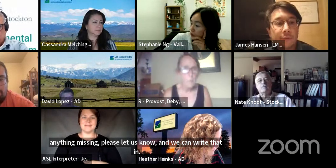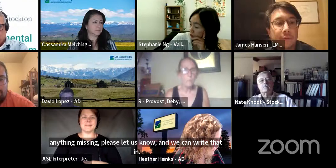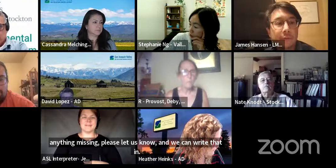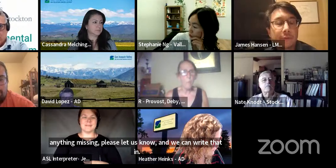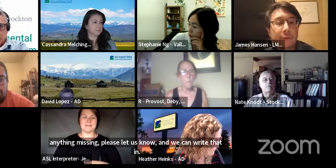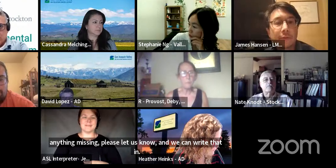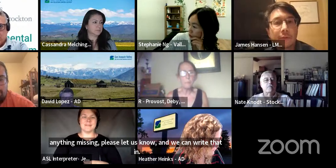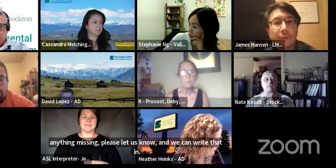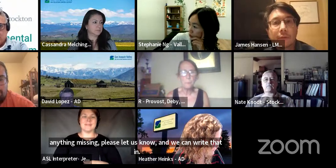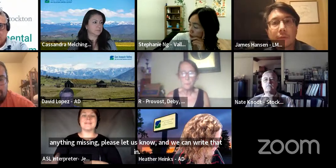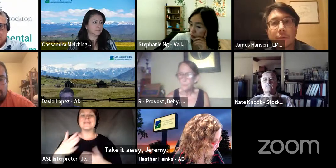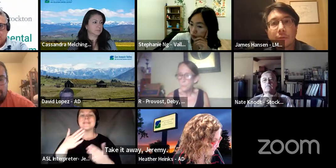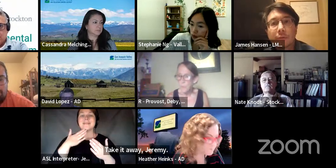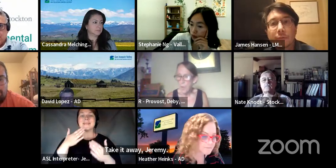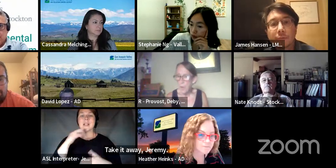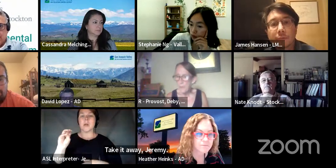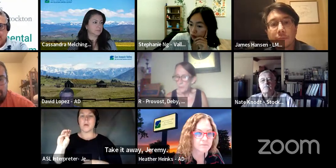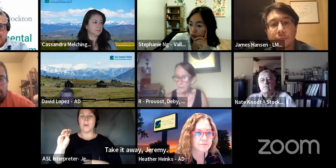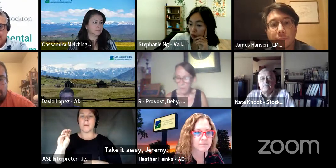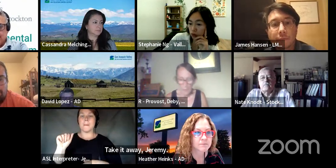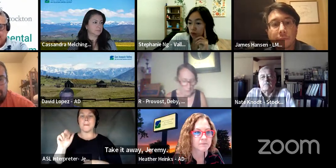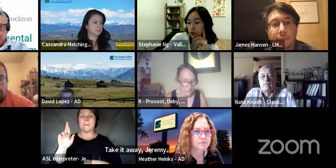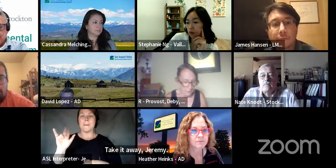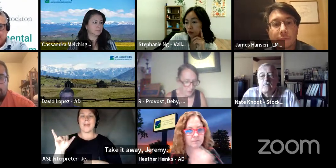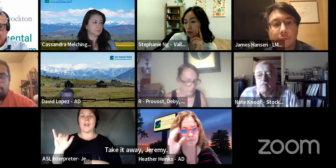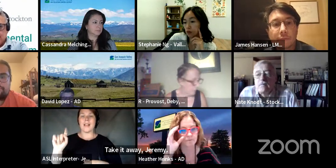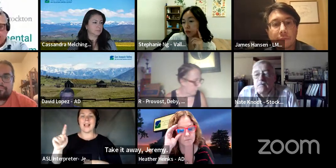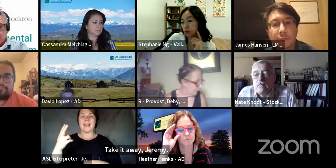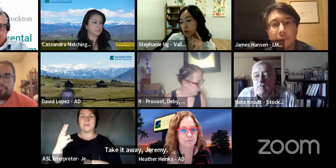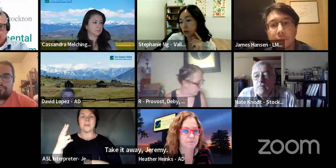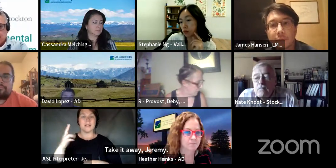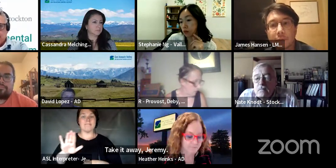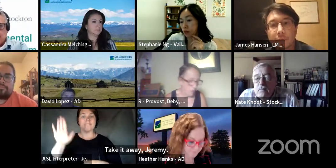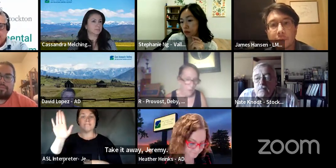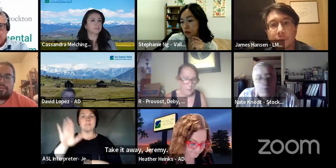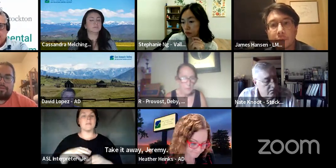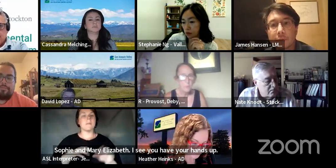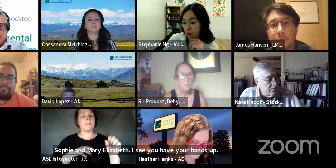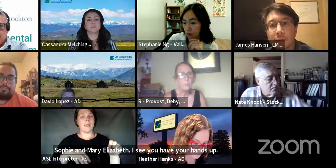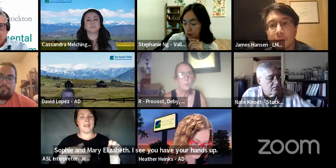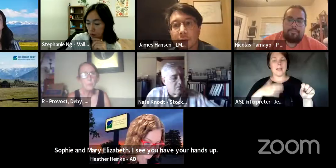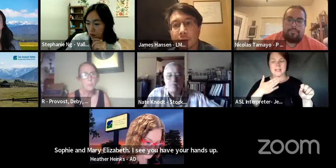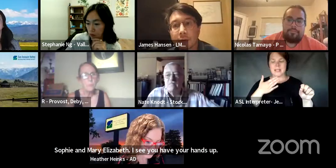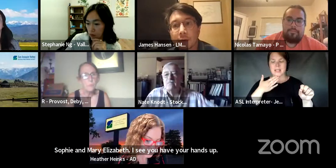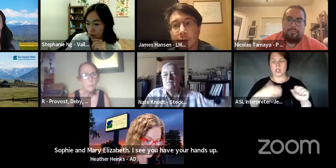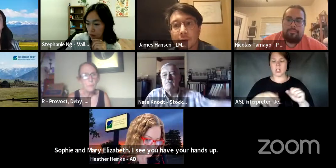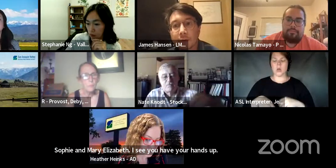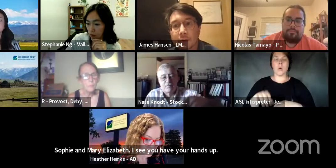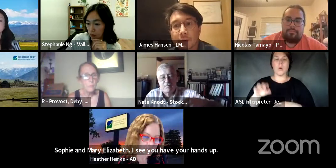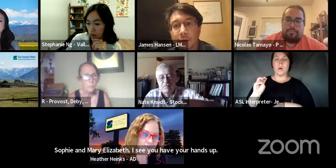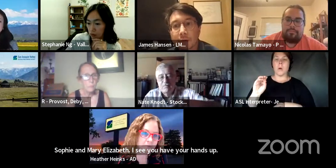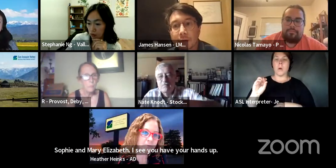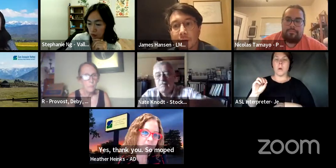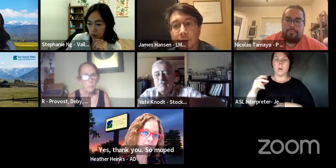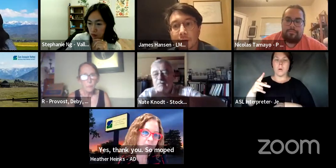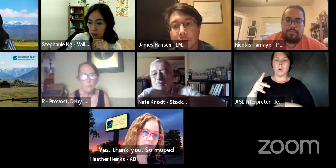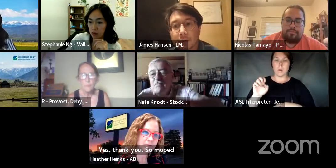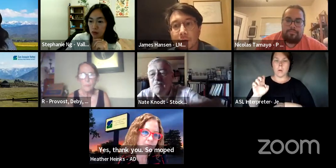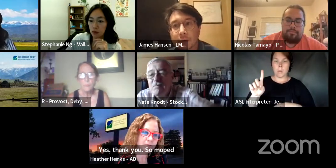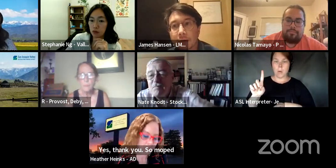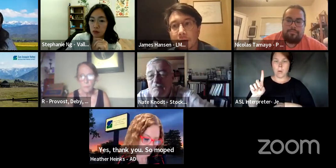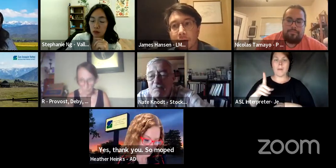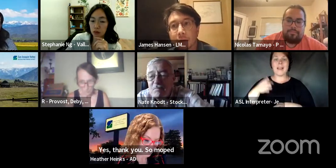Thank you. Mary Elizabeth, I see you have your hands up. Yes, thank you. So moped